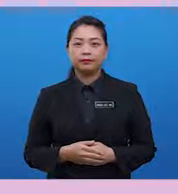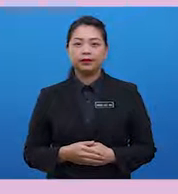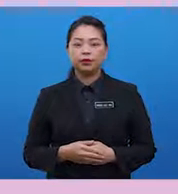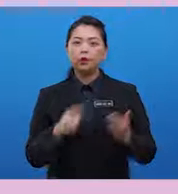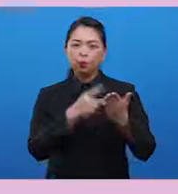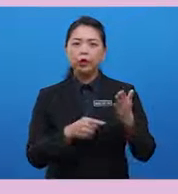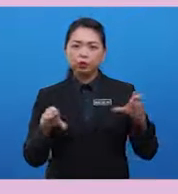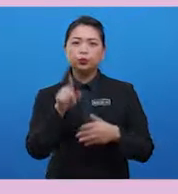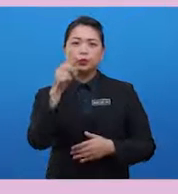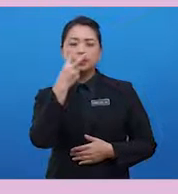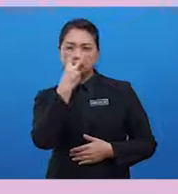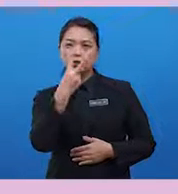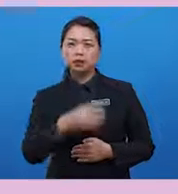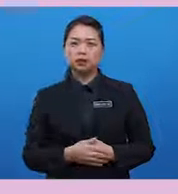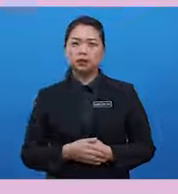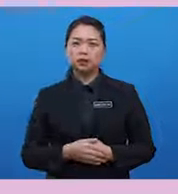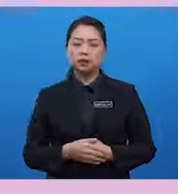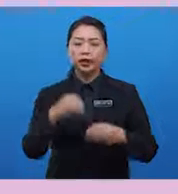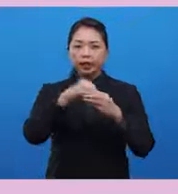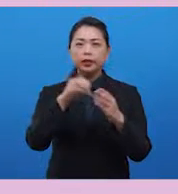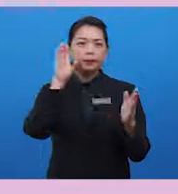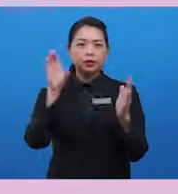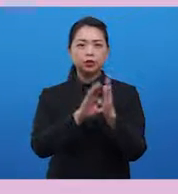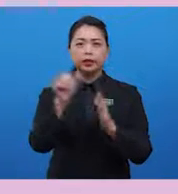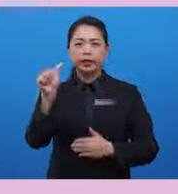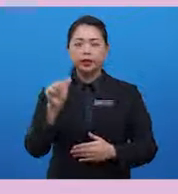What do you see in picture A?